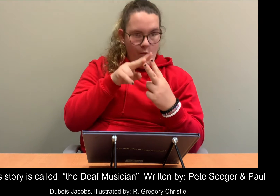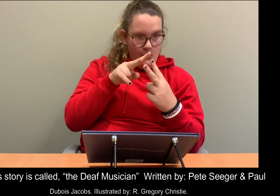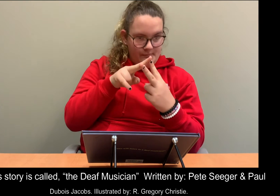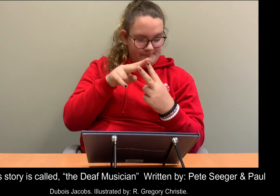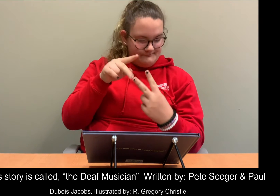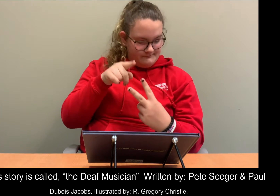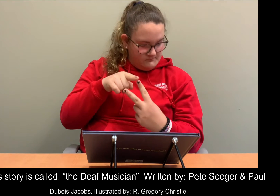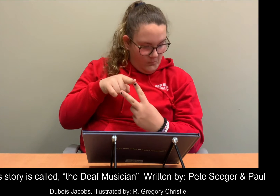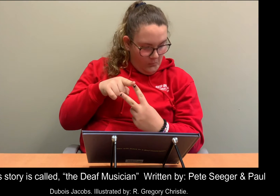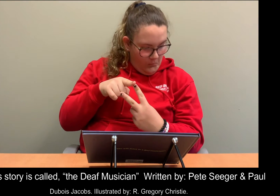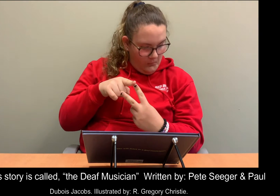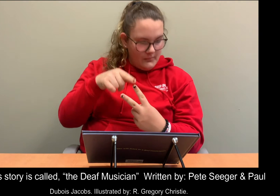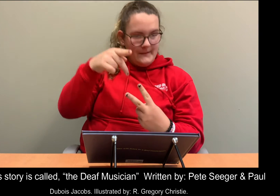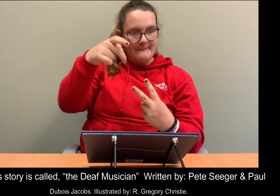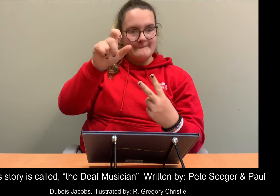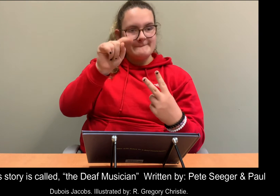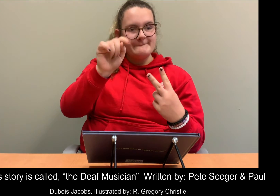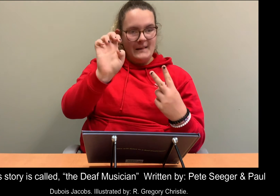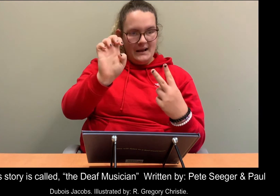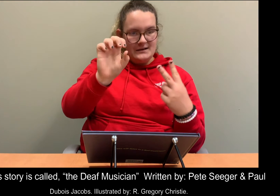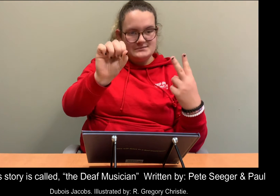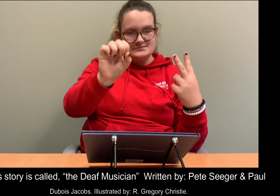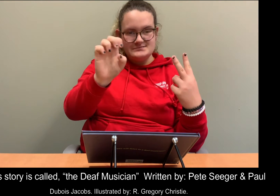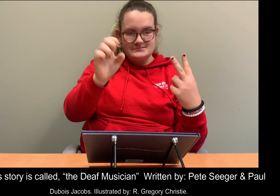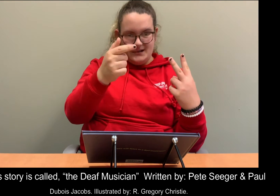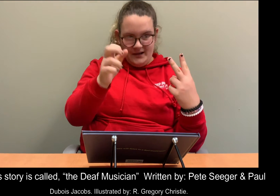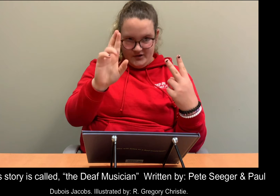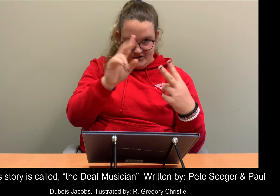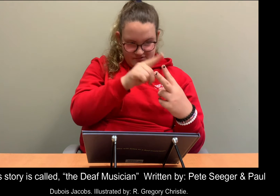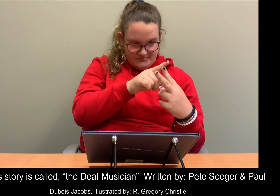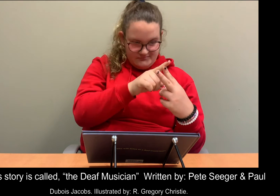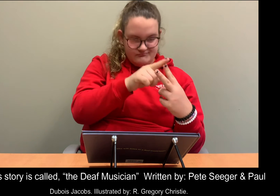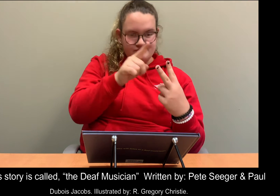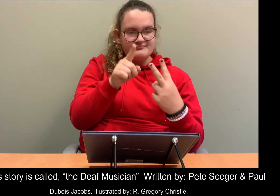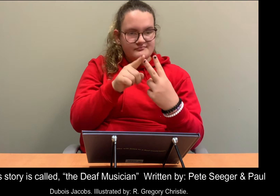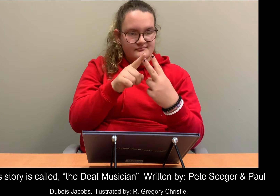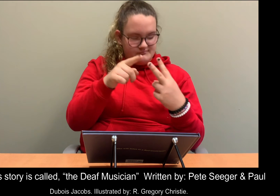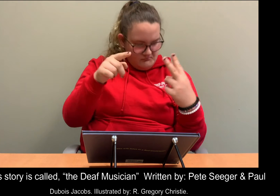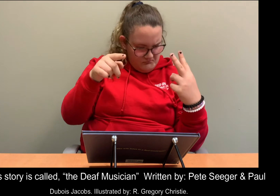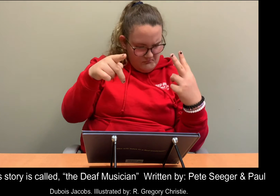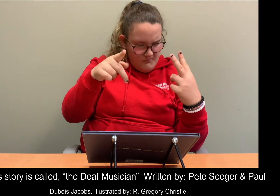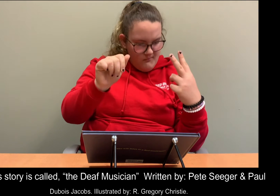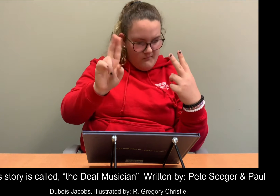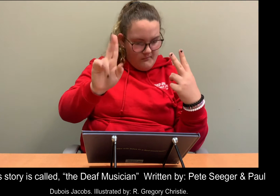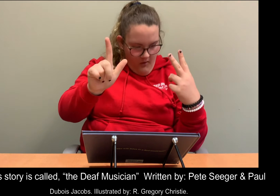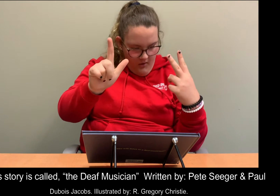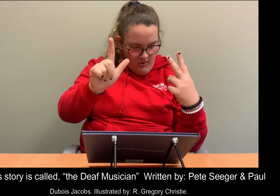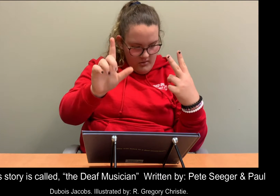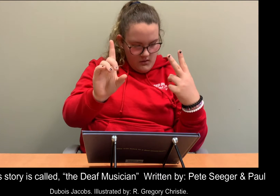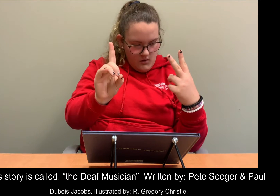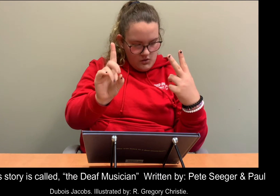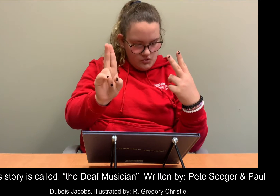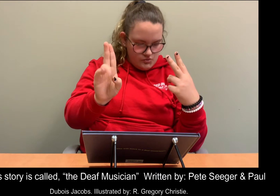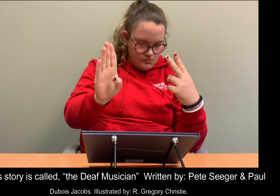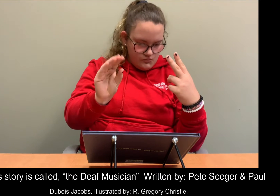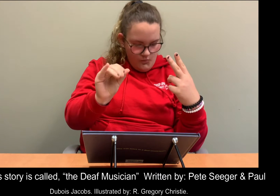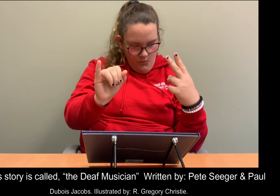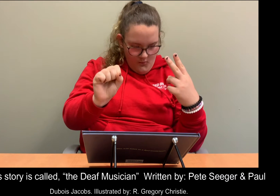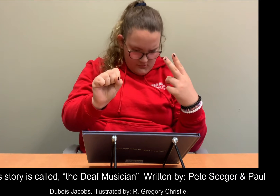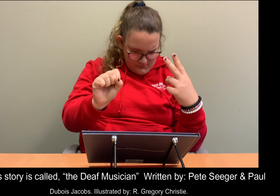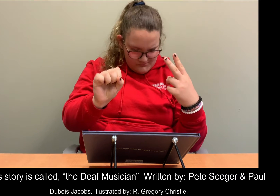Musician. The authors are Pete Seeger and